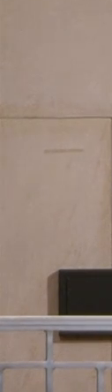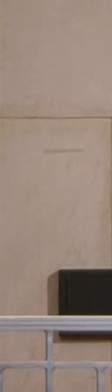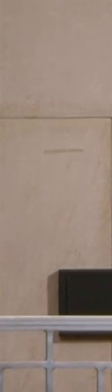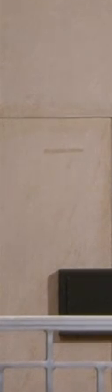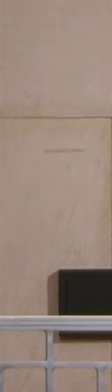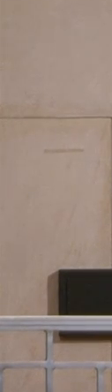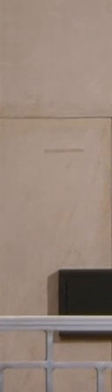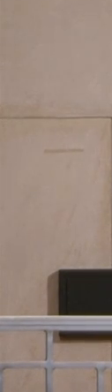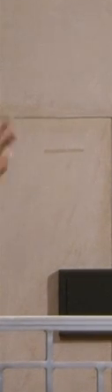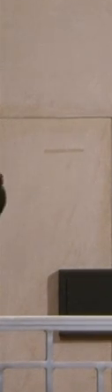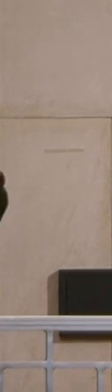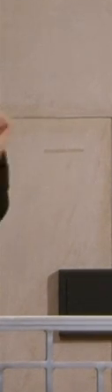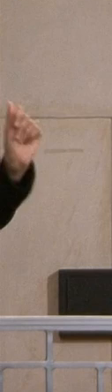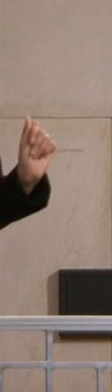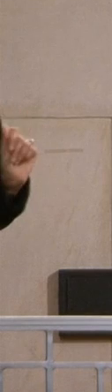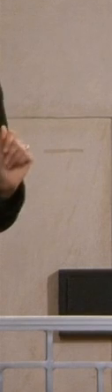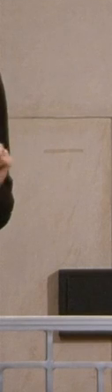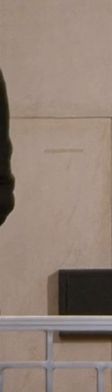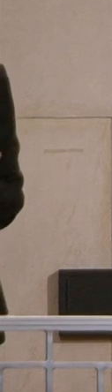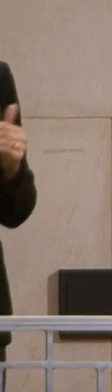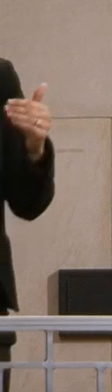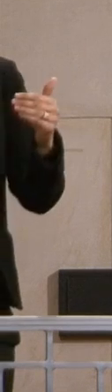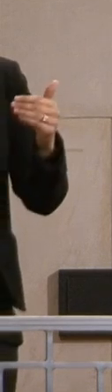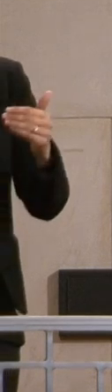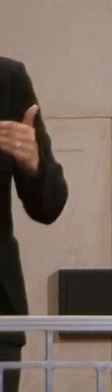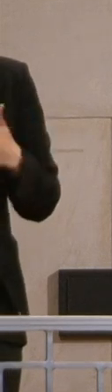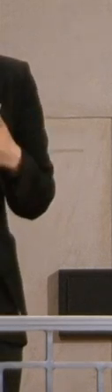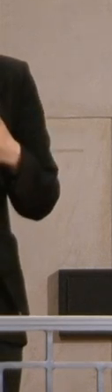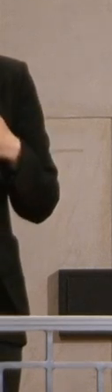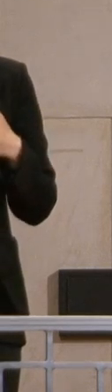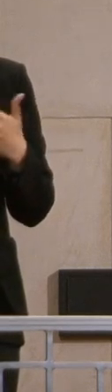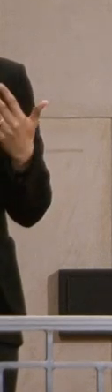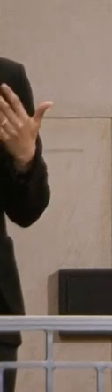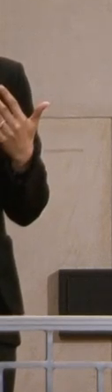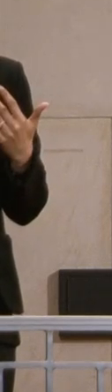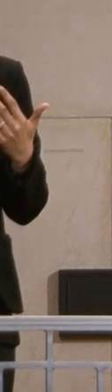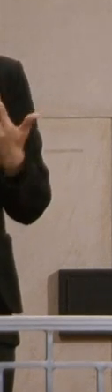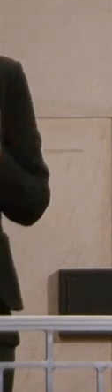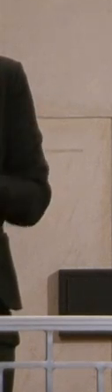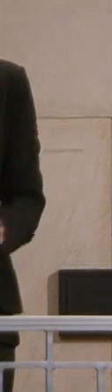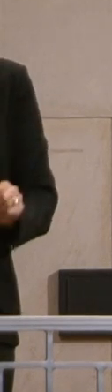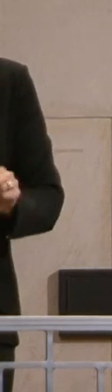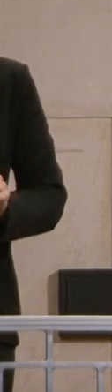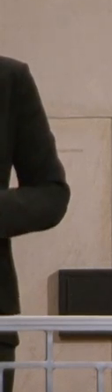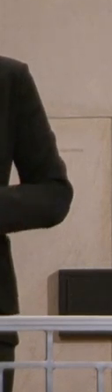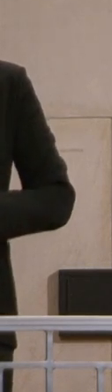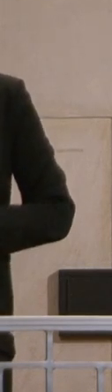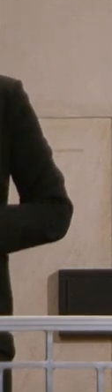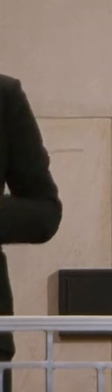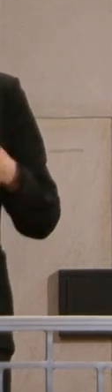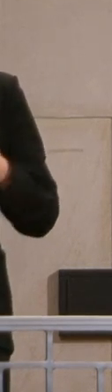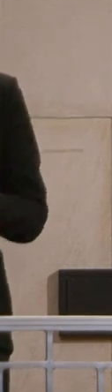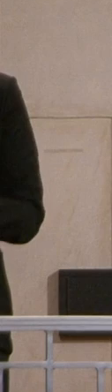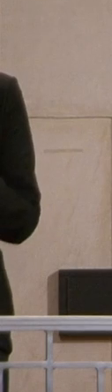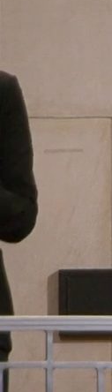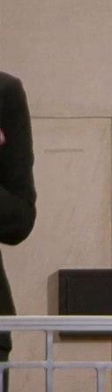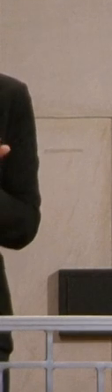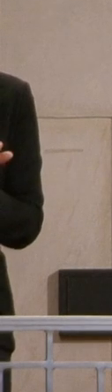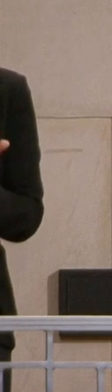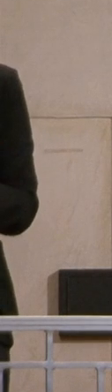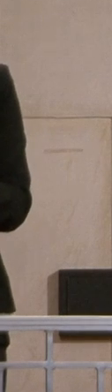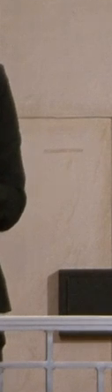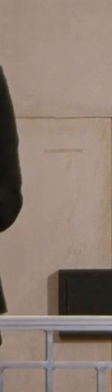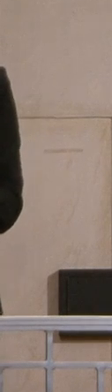people across the country have the security of knowing that their most basic rights to work, to be a student, are